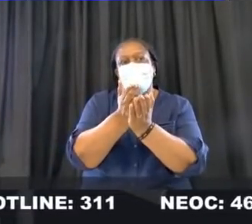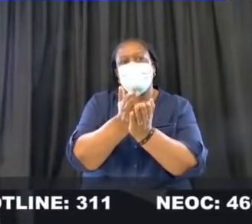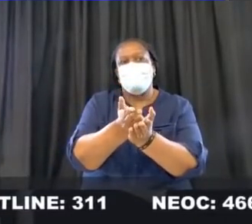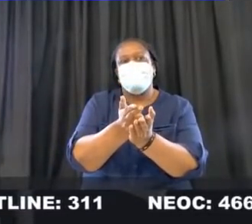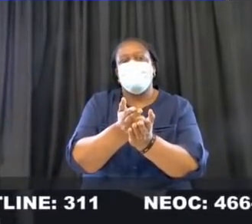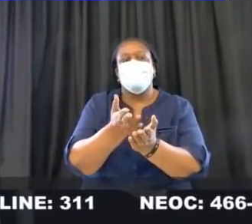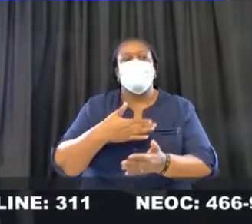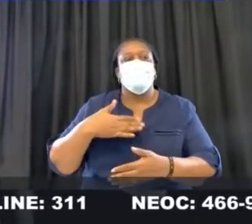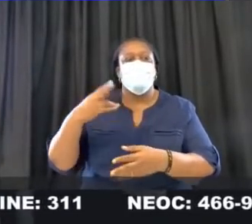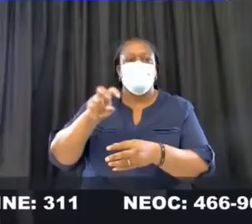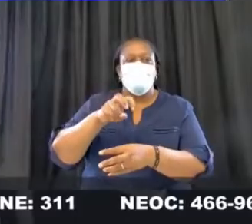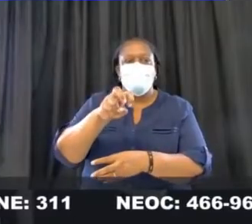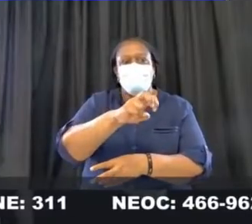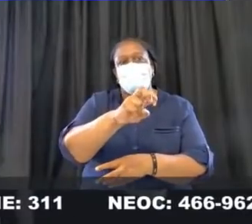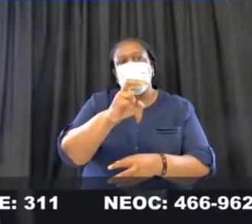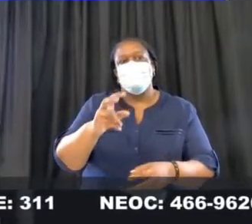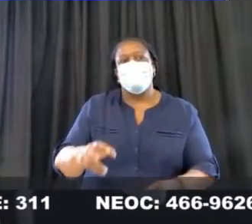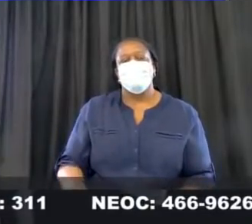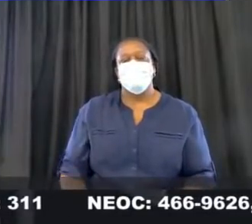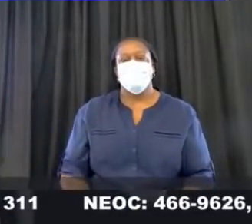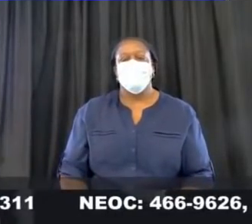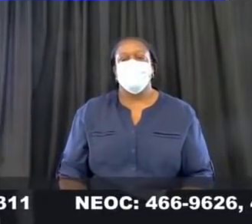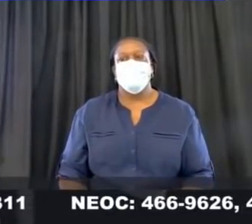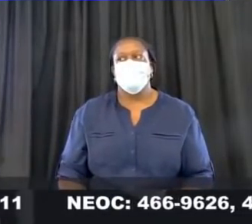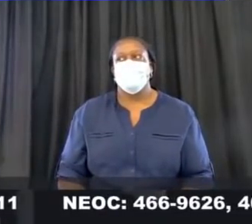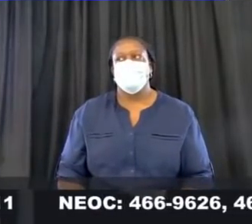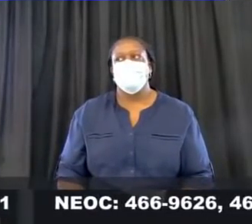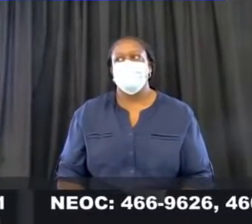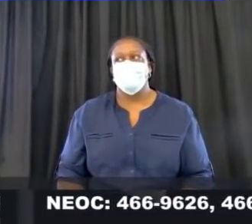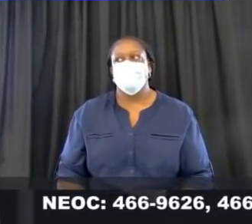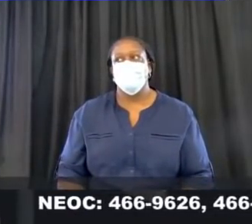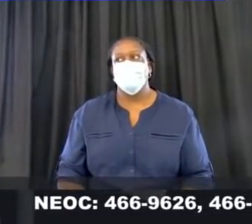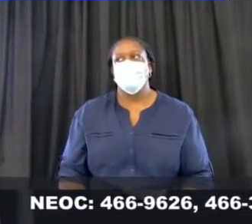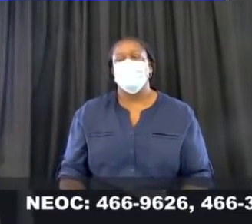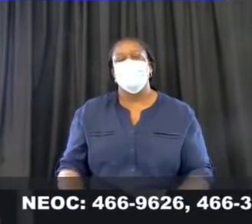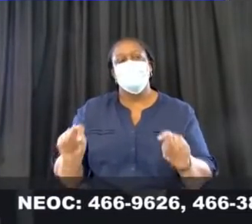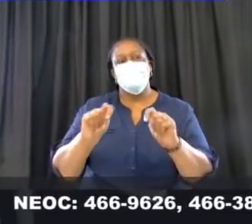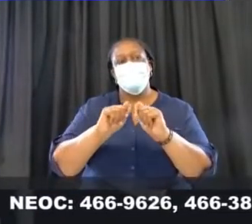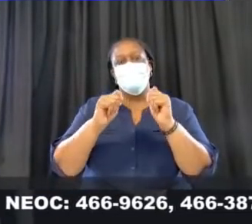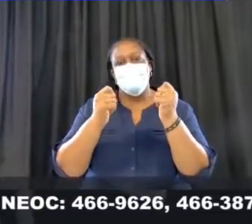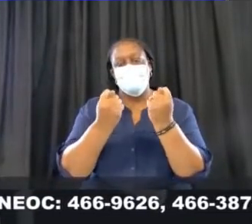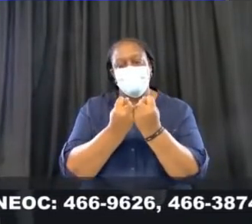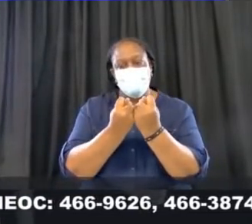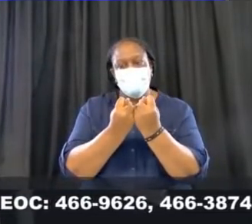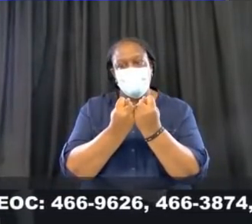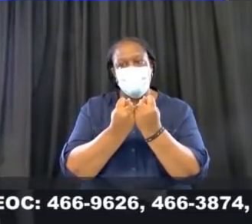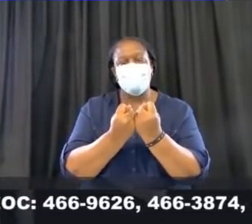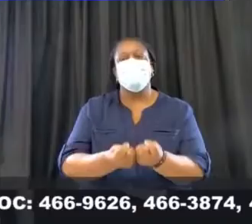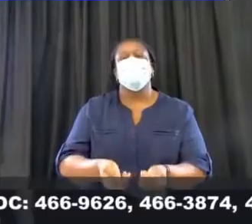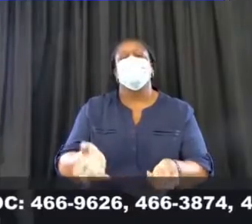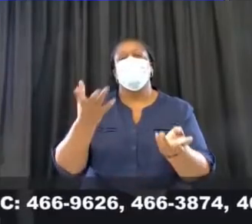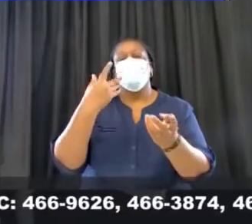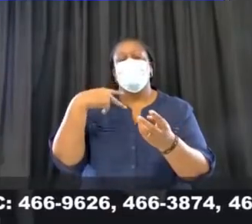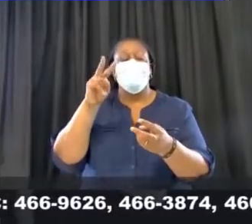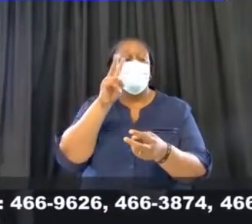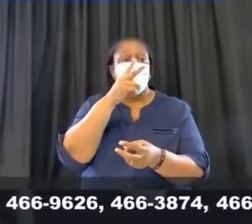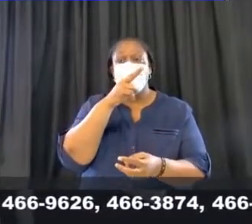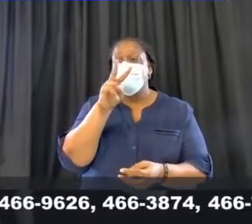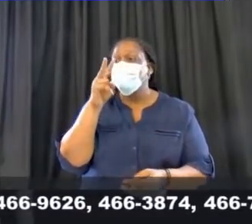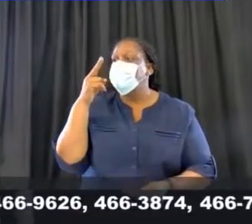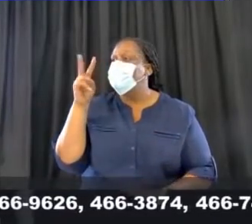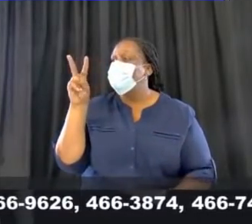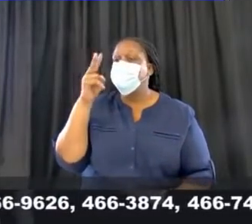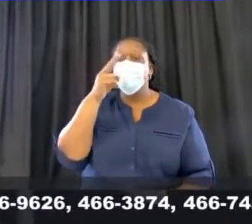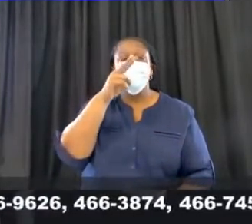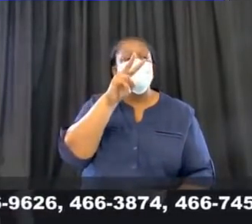Health. The National COVID-19 Task Force would have carried out a number of inspections and walkthrough in this Port